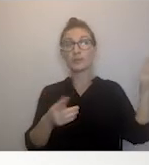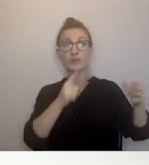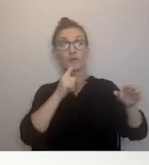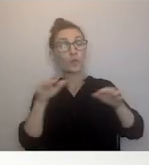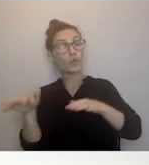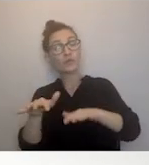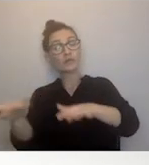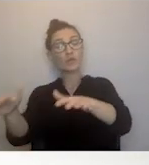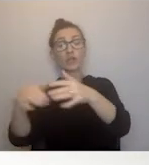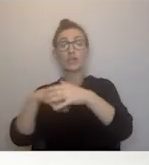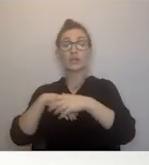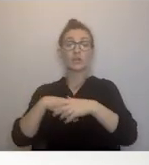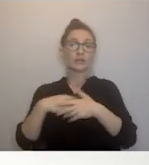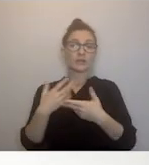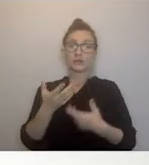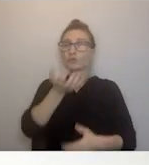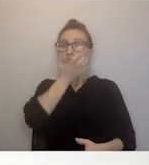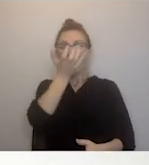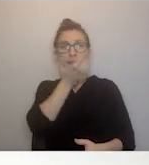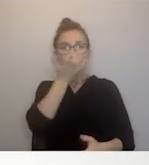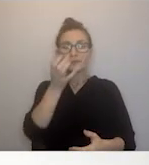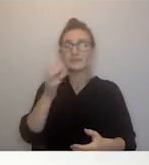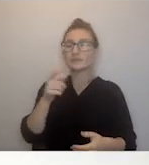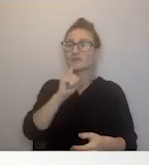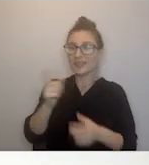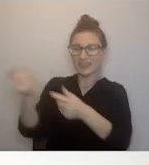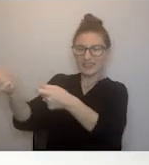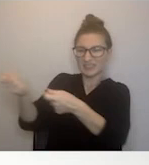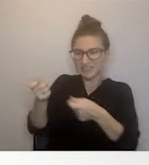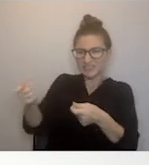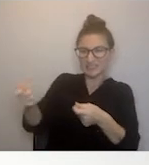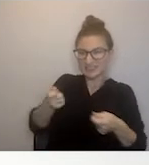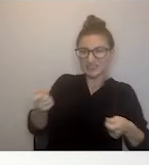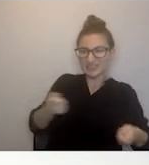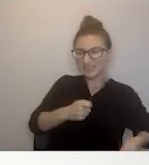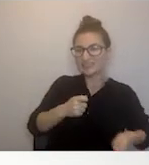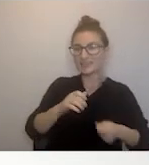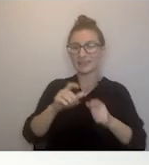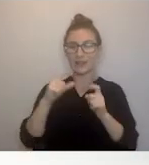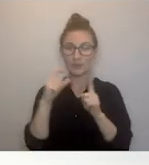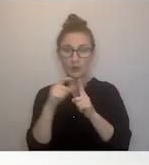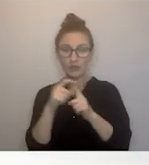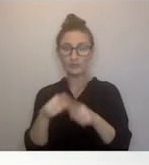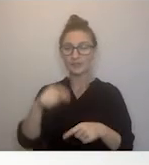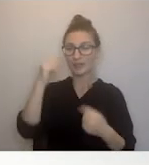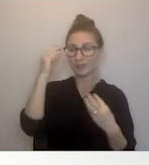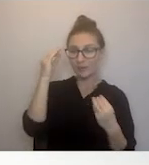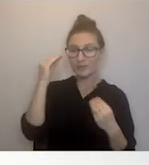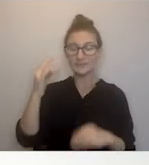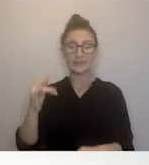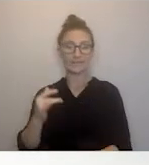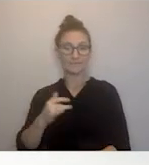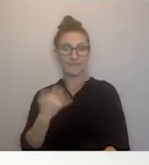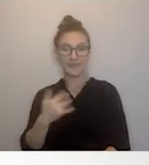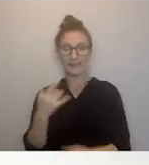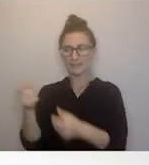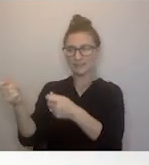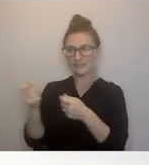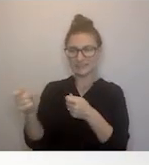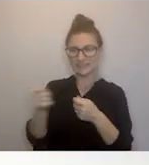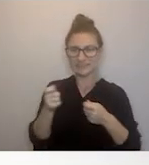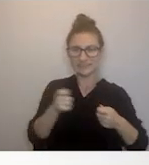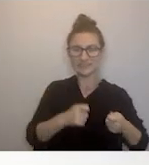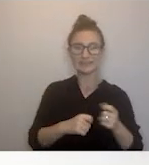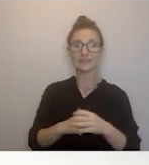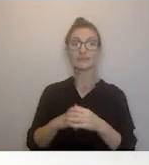bottom of the picture? Someone might say stream or grass. So you really start polling the individual thoughts, feelings,